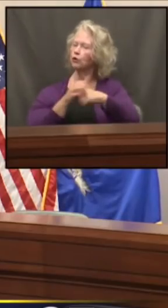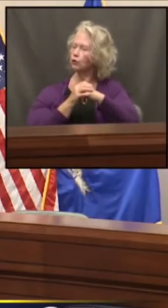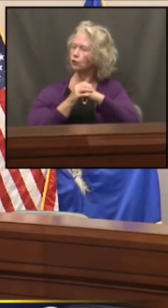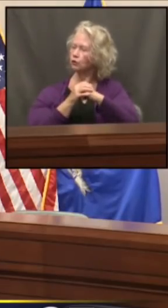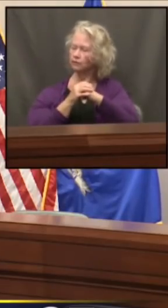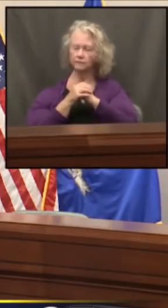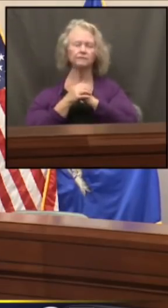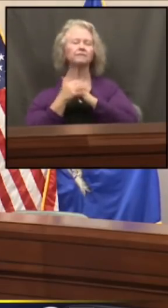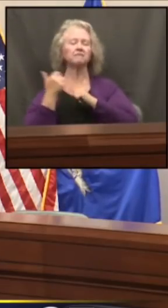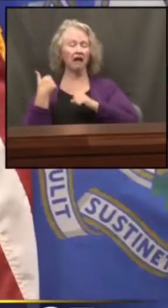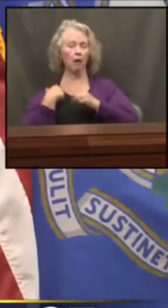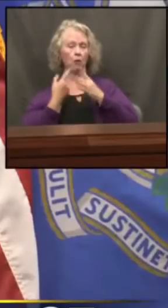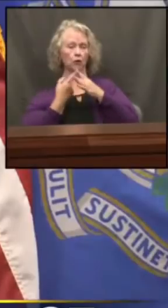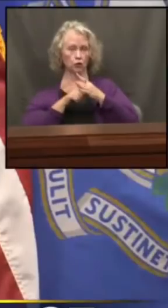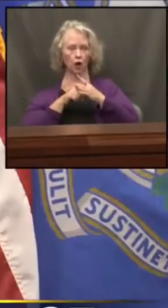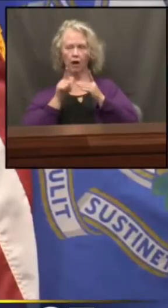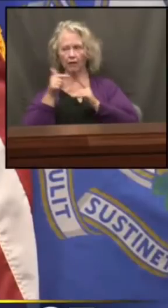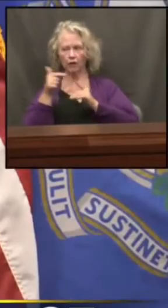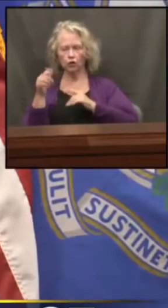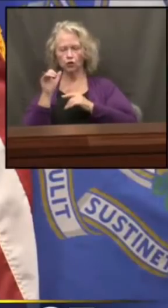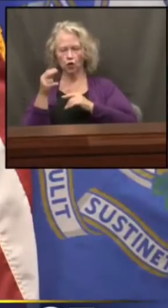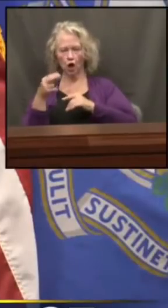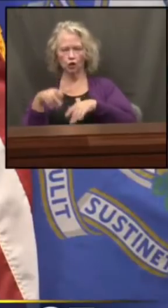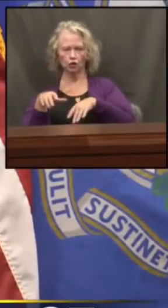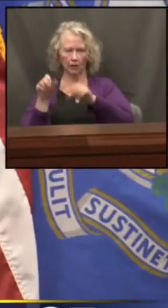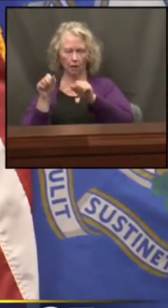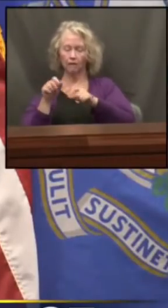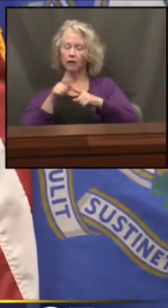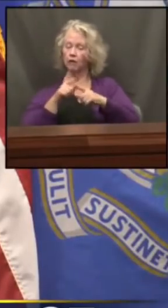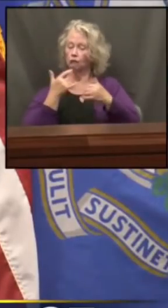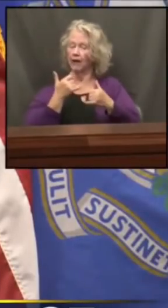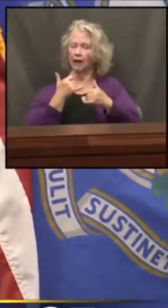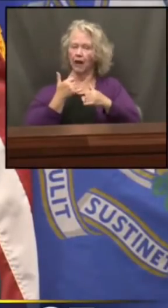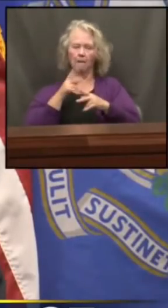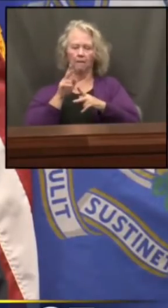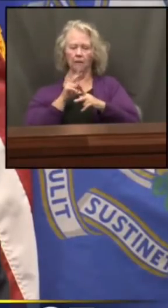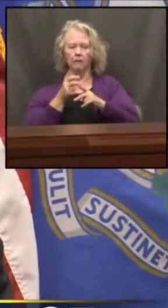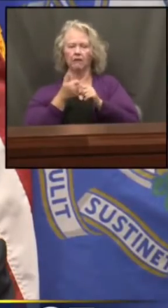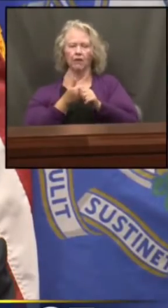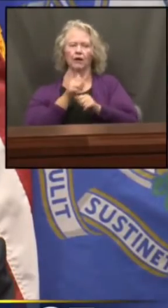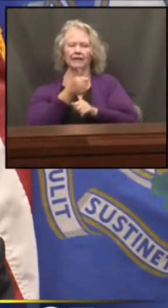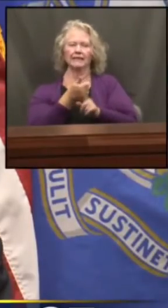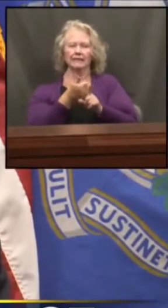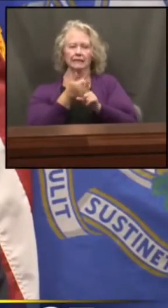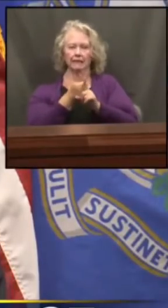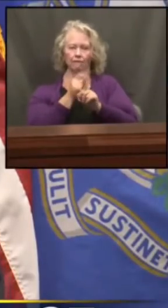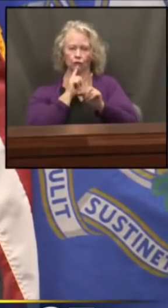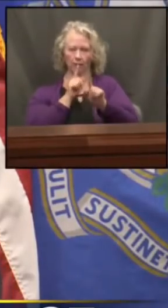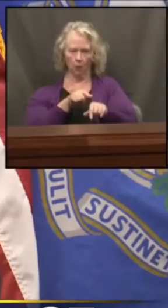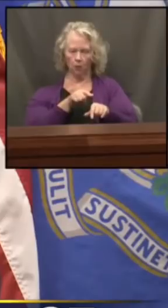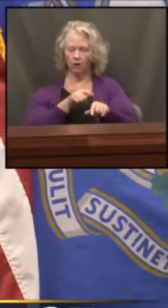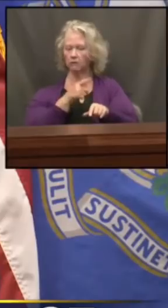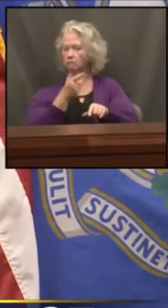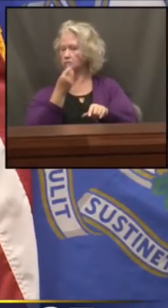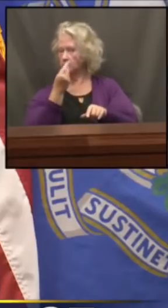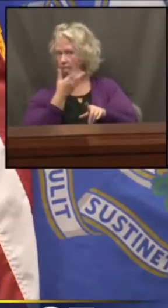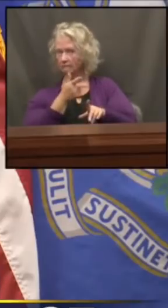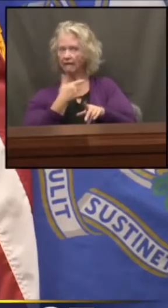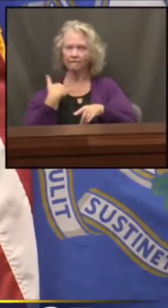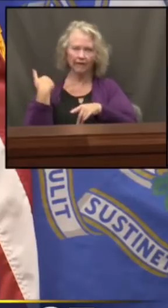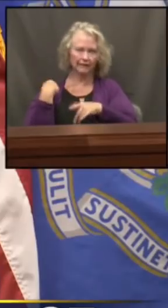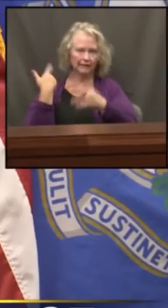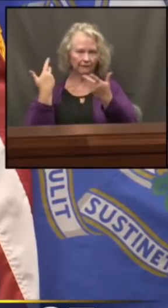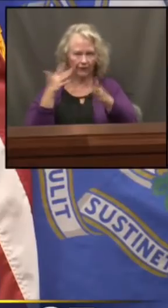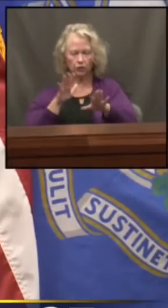pass it right to Josh, but I can tell you that right now people are self-reporting. They're giving us their status in terms of vaccination. I think